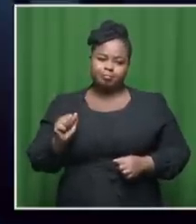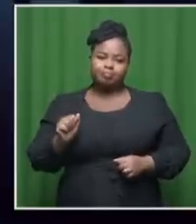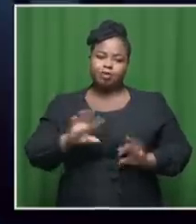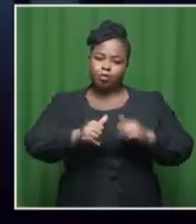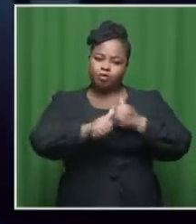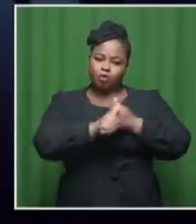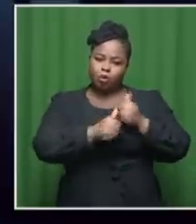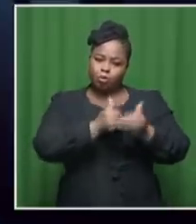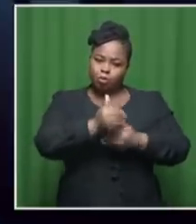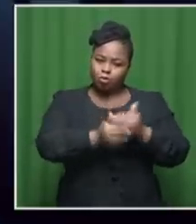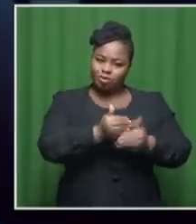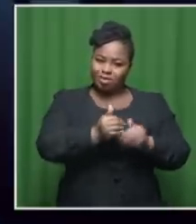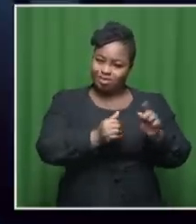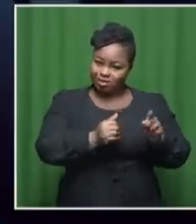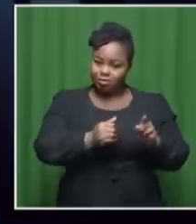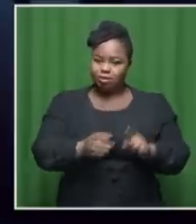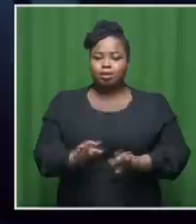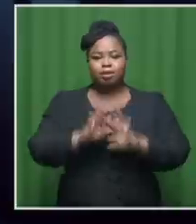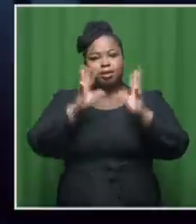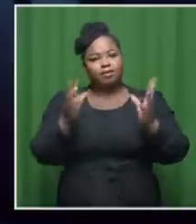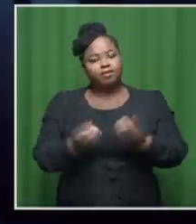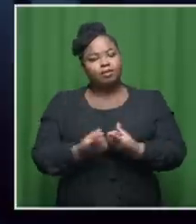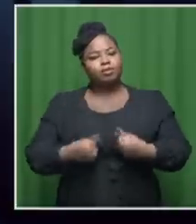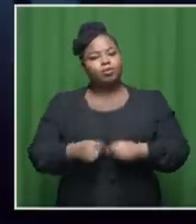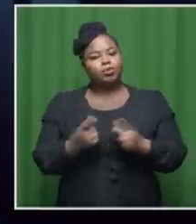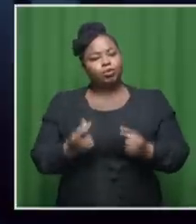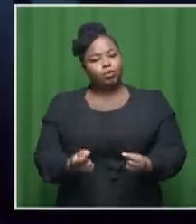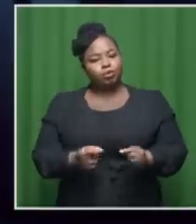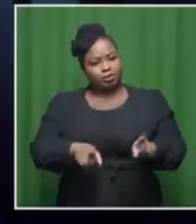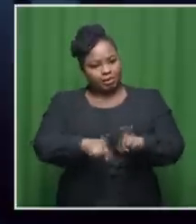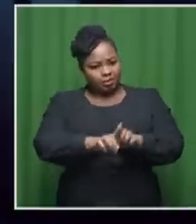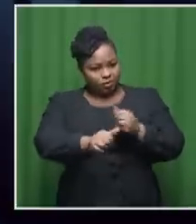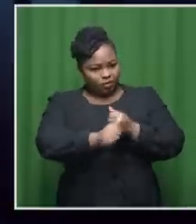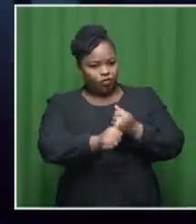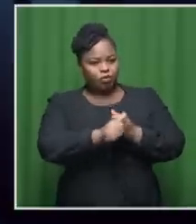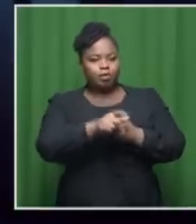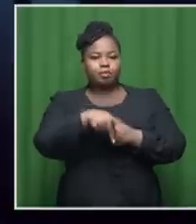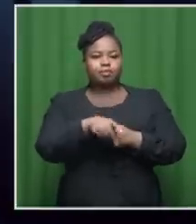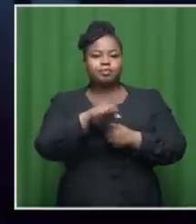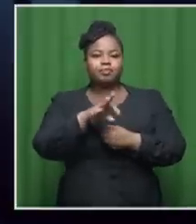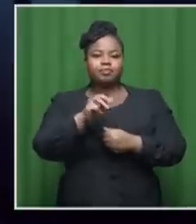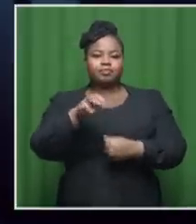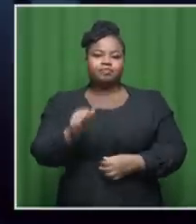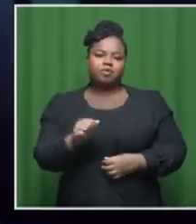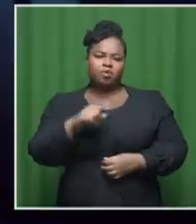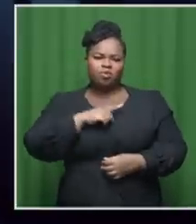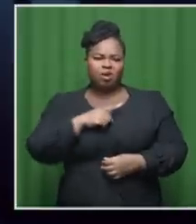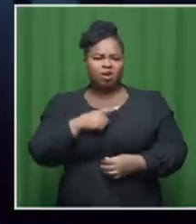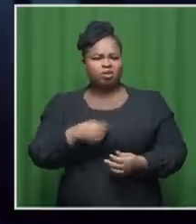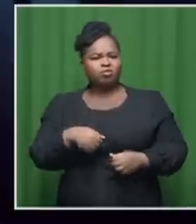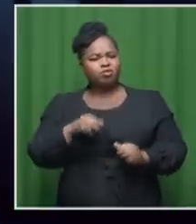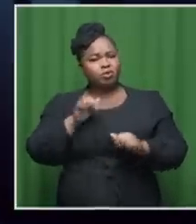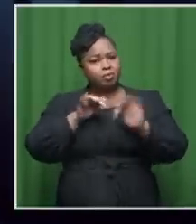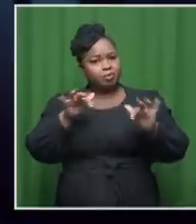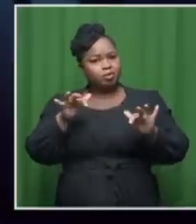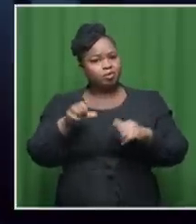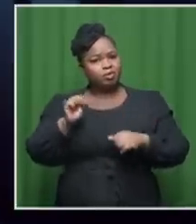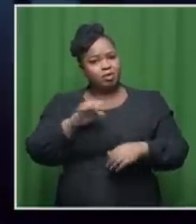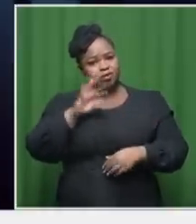is important is that in all that we do, we are governed by the PFMA because we have to account to the people of South